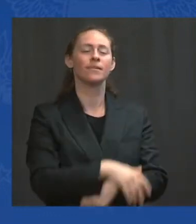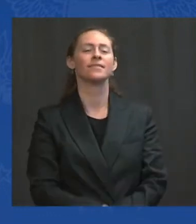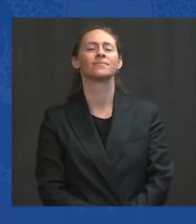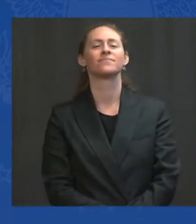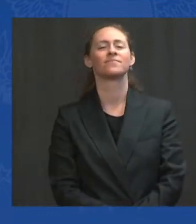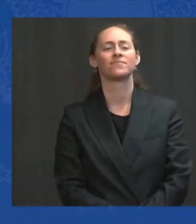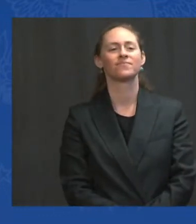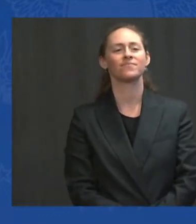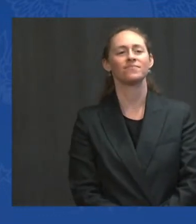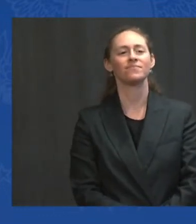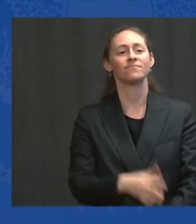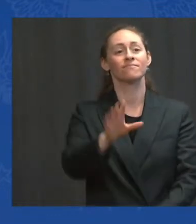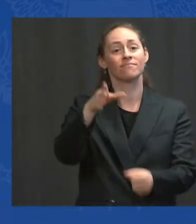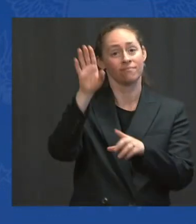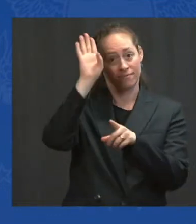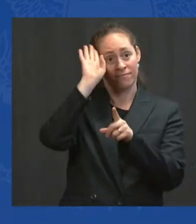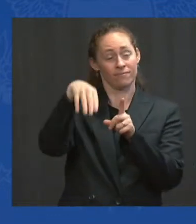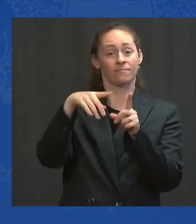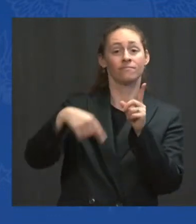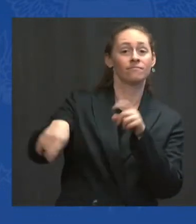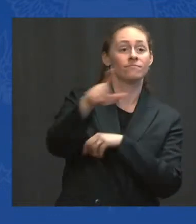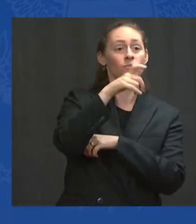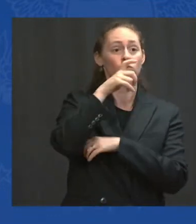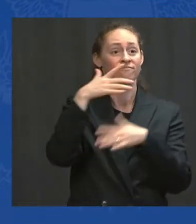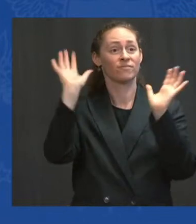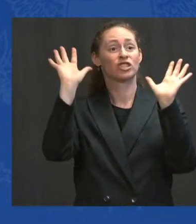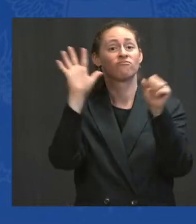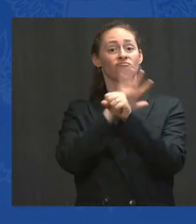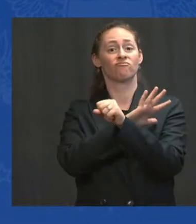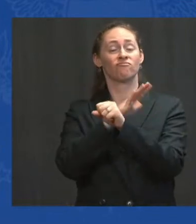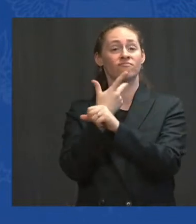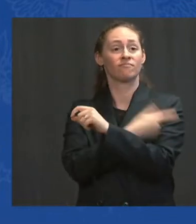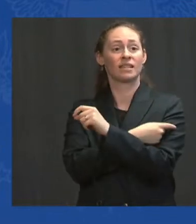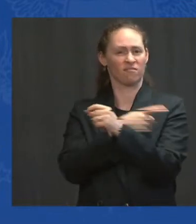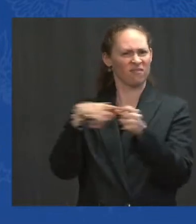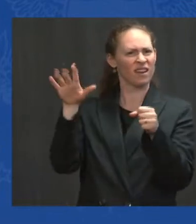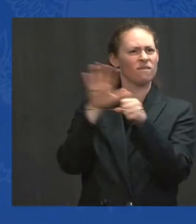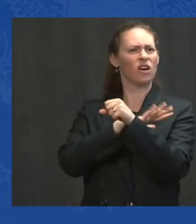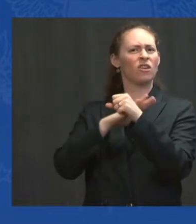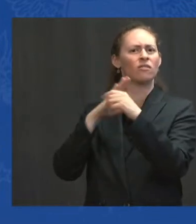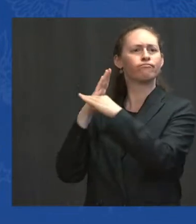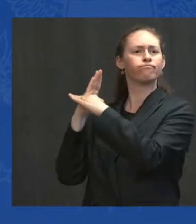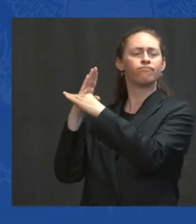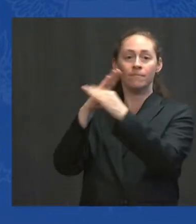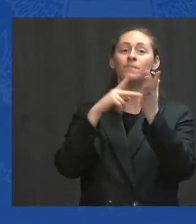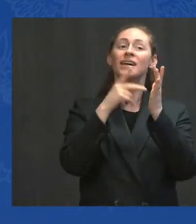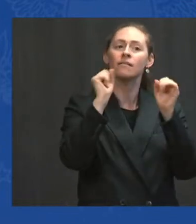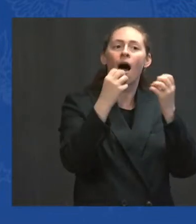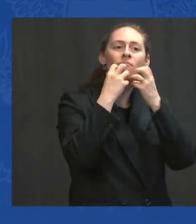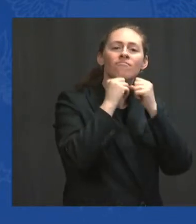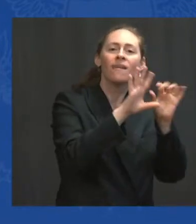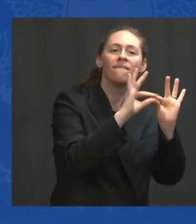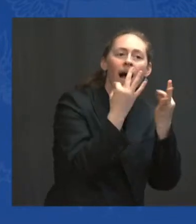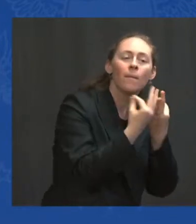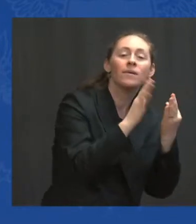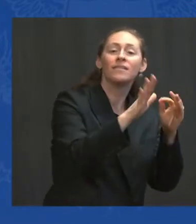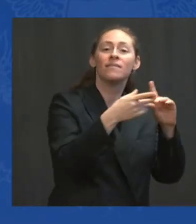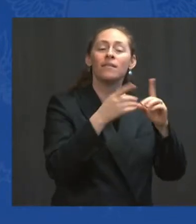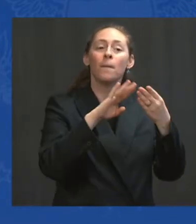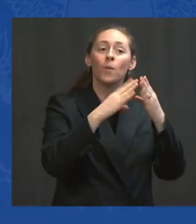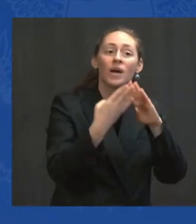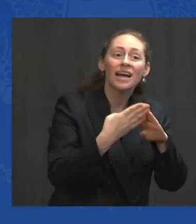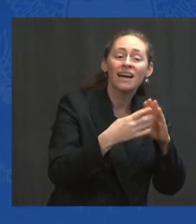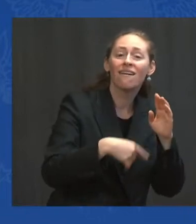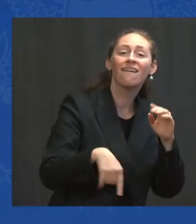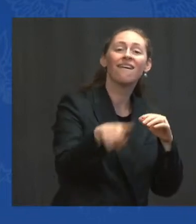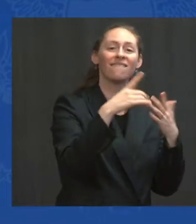fully vaccinated, Americans protect themselves, their loved ones, and their communities. Already, in just